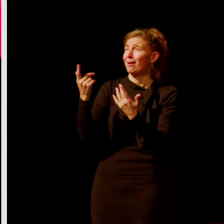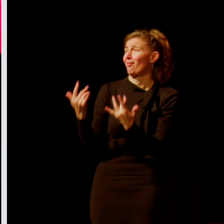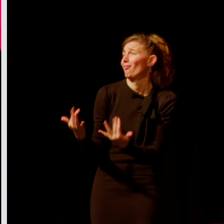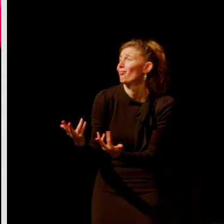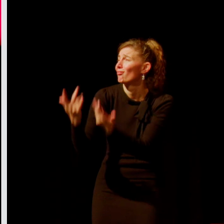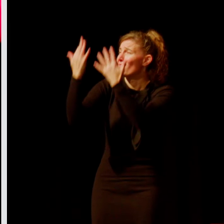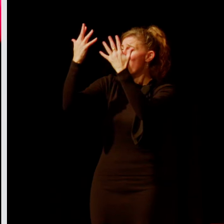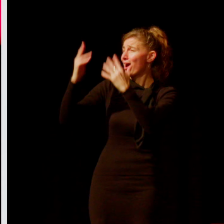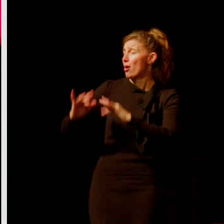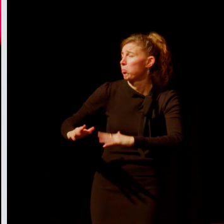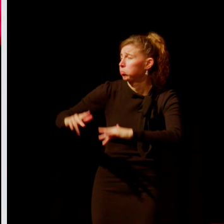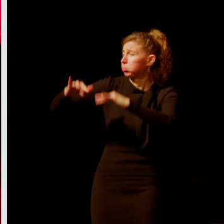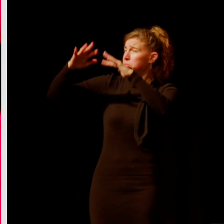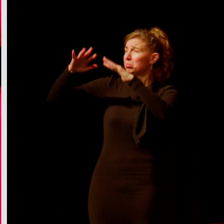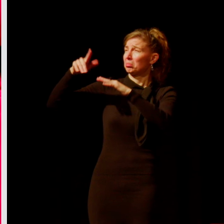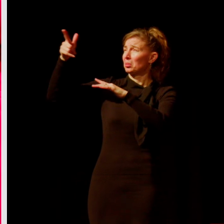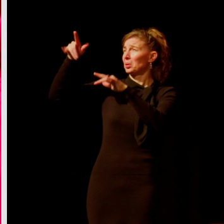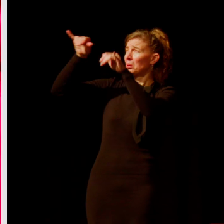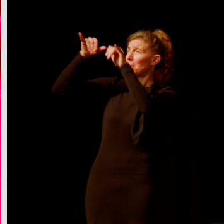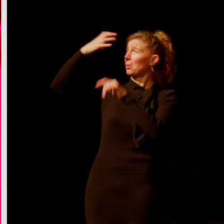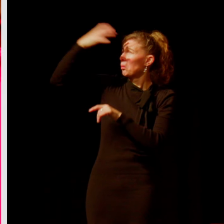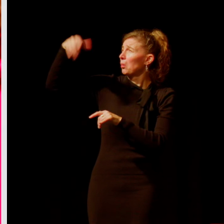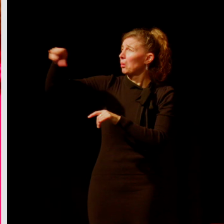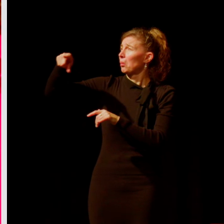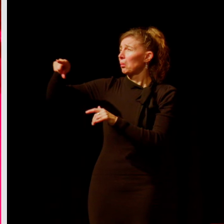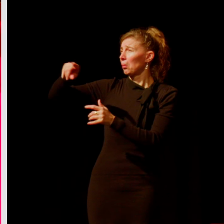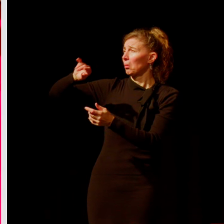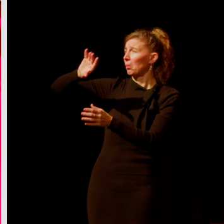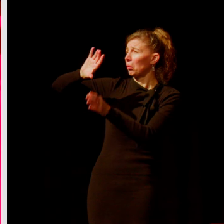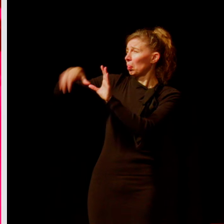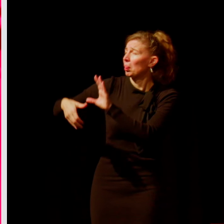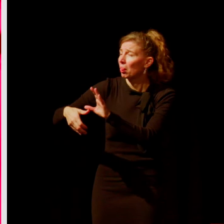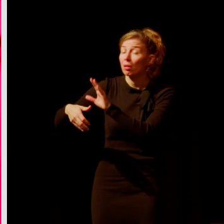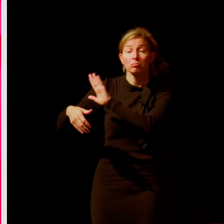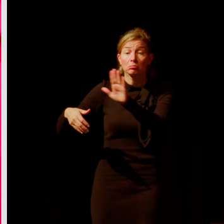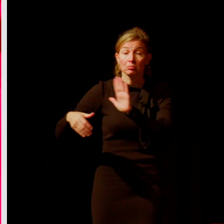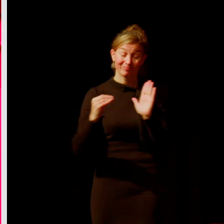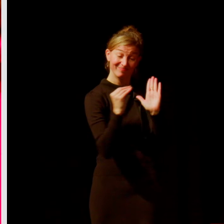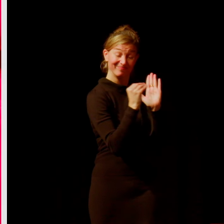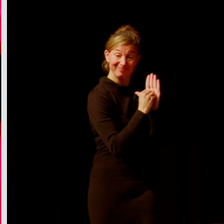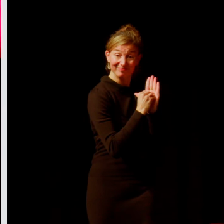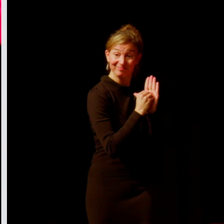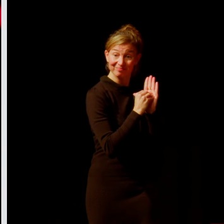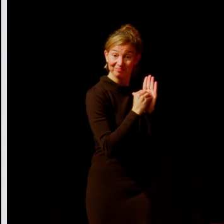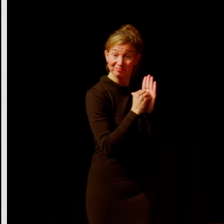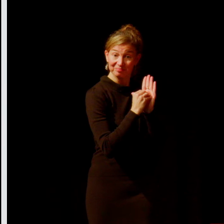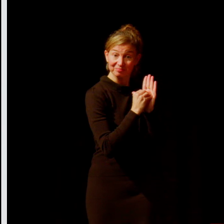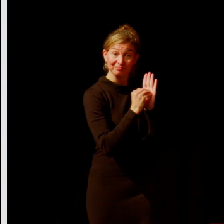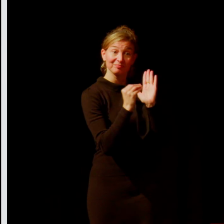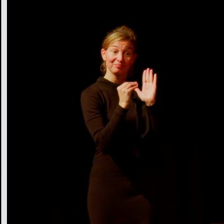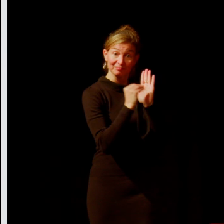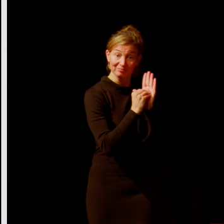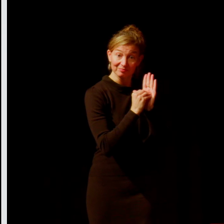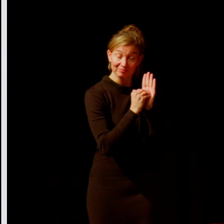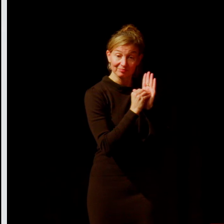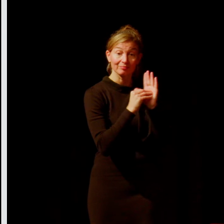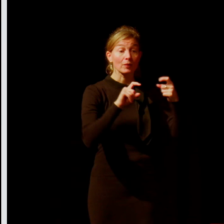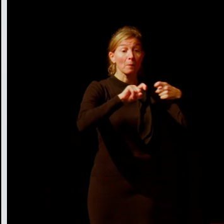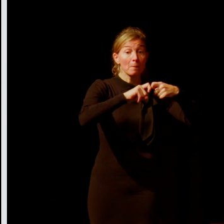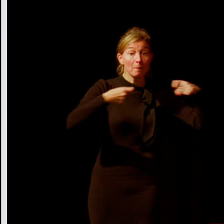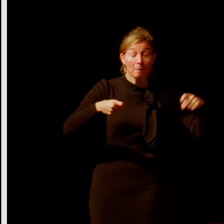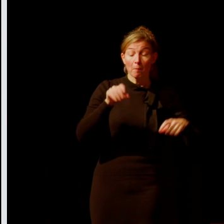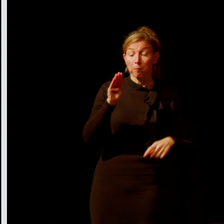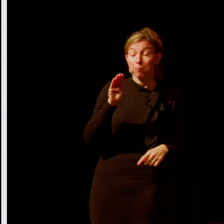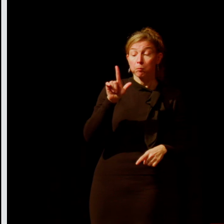failure. This ID isn't just usual paper ID. It's her key to unlocking new